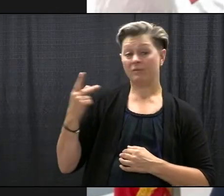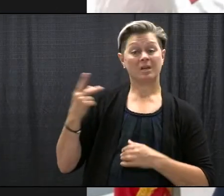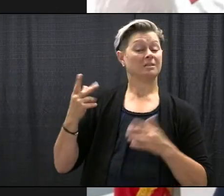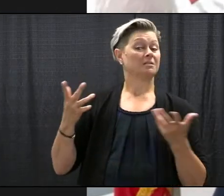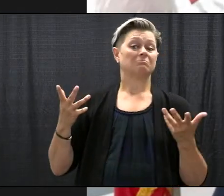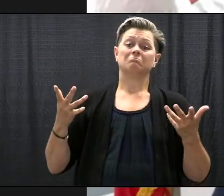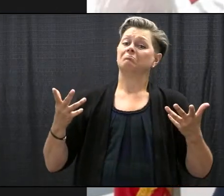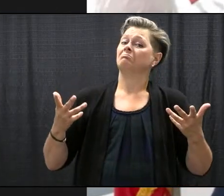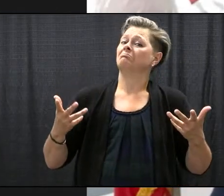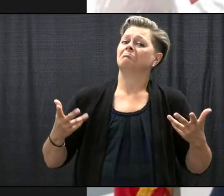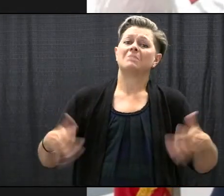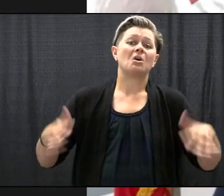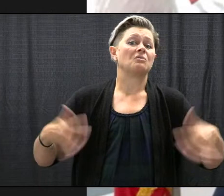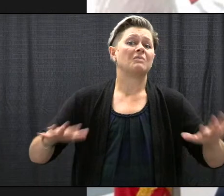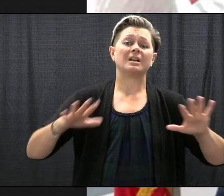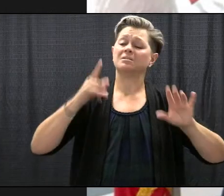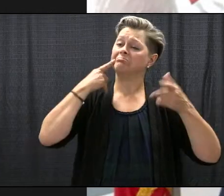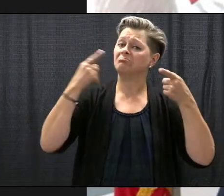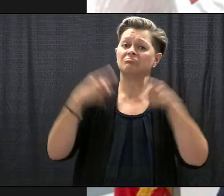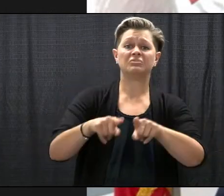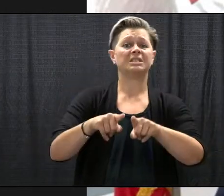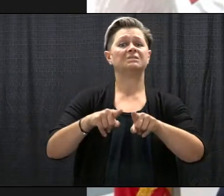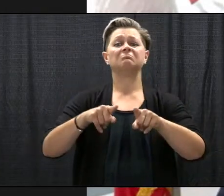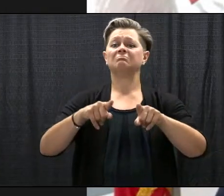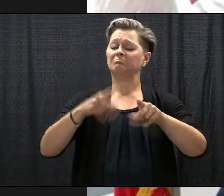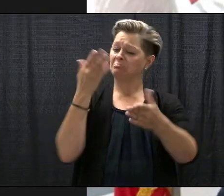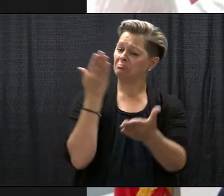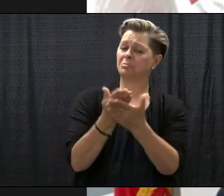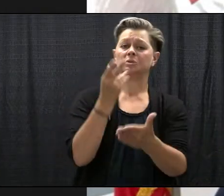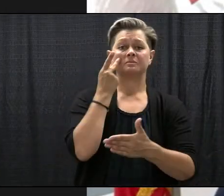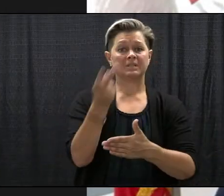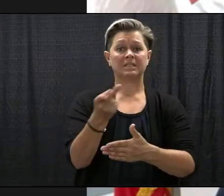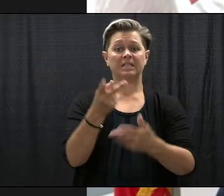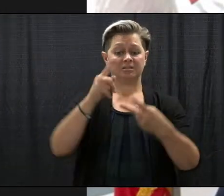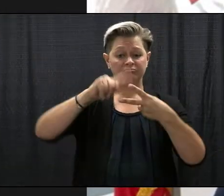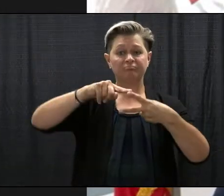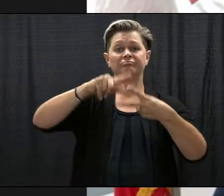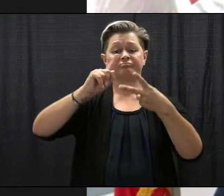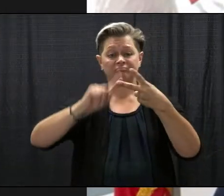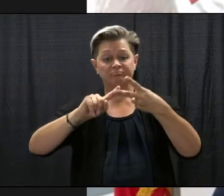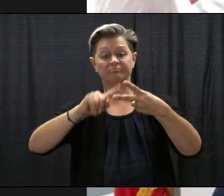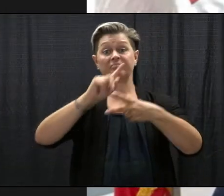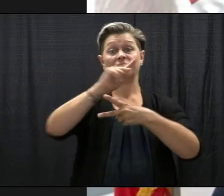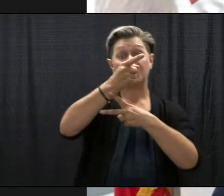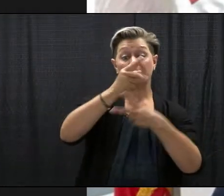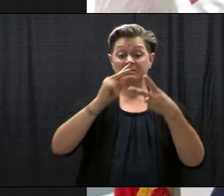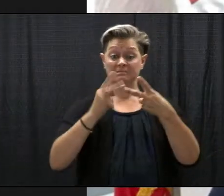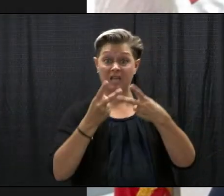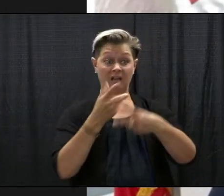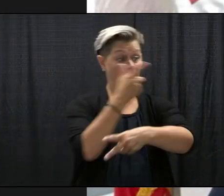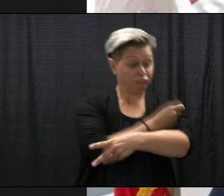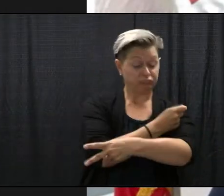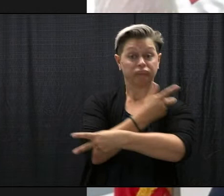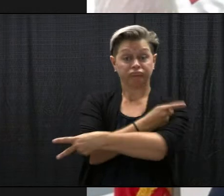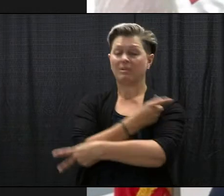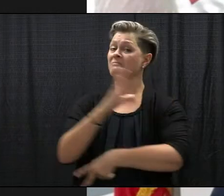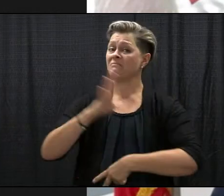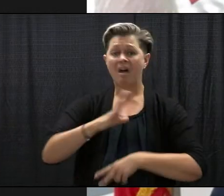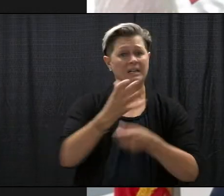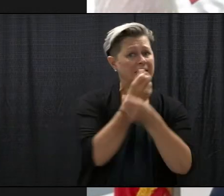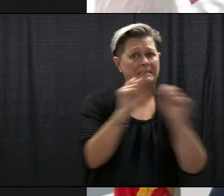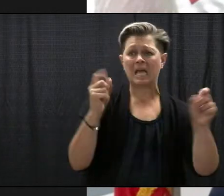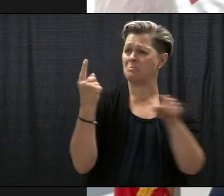of mixed dosing is good. I've got Pfizer and Moderna. It's safe, it's appropriate,